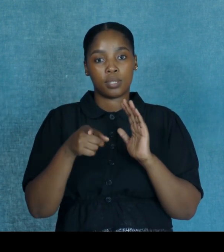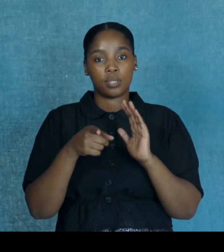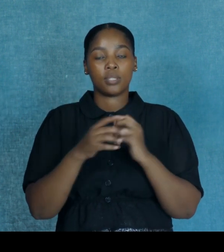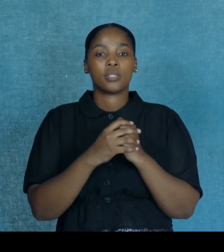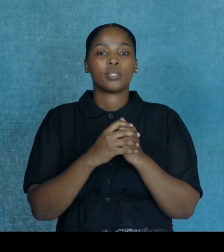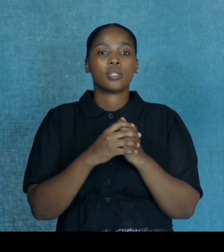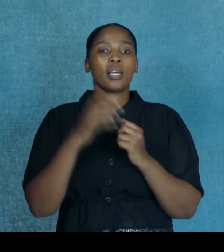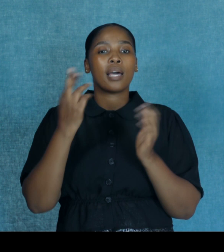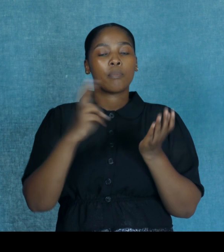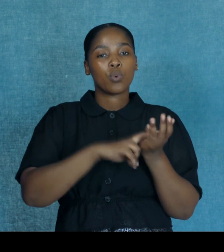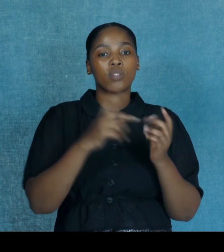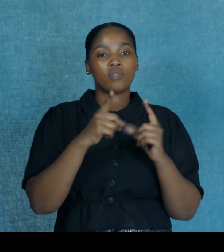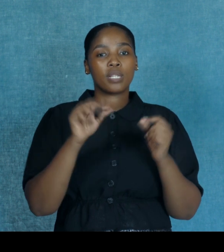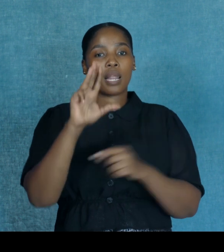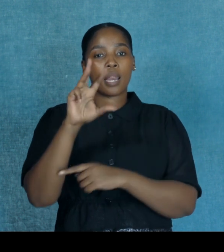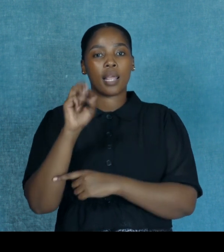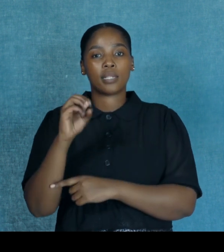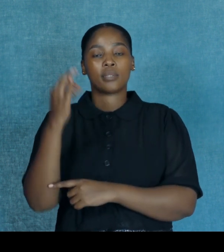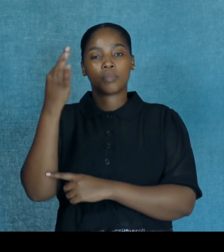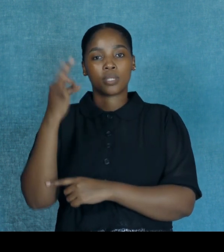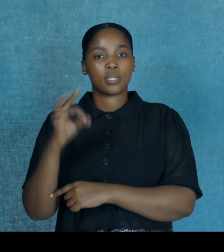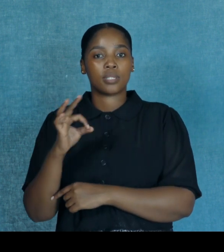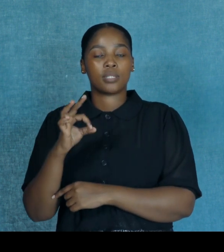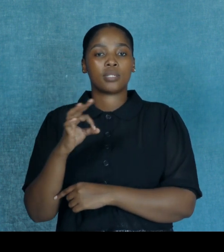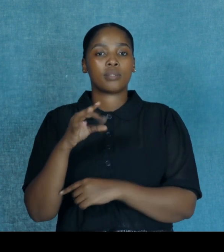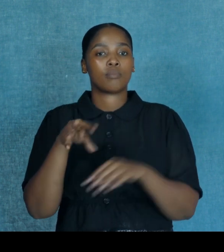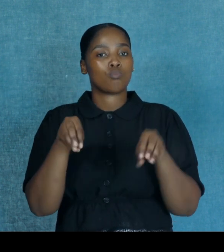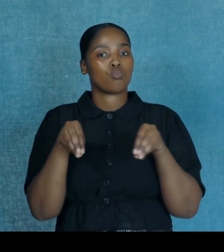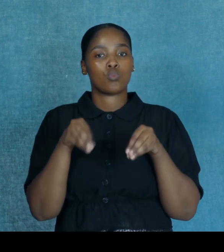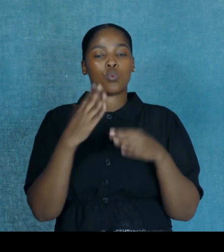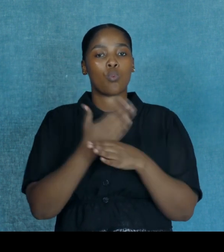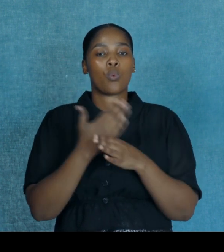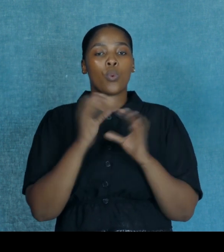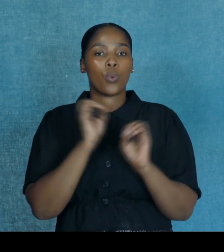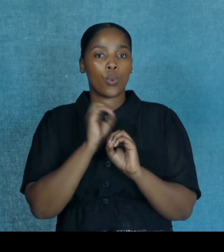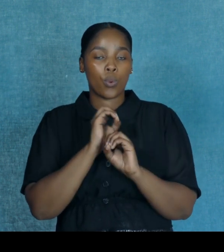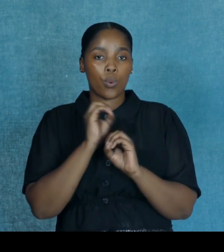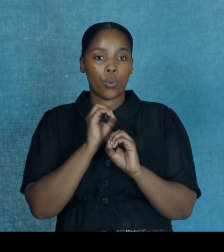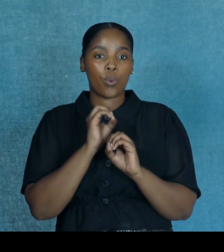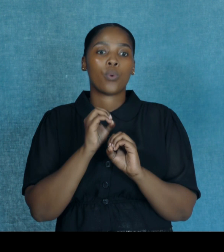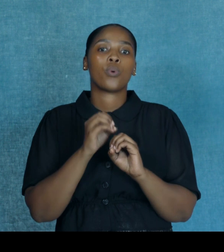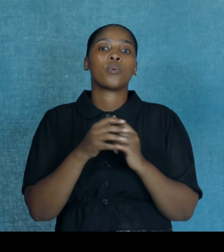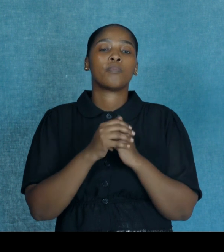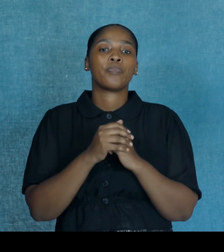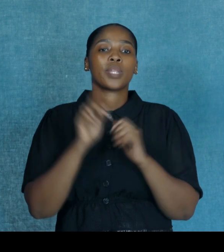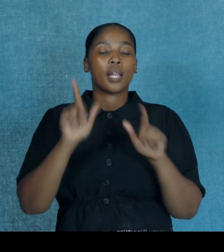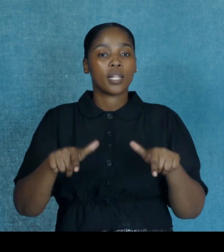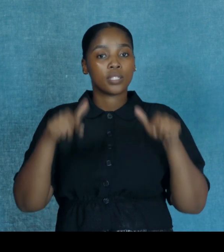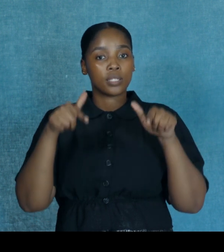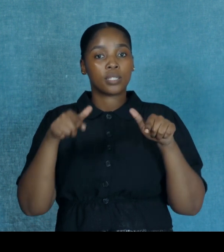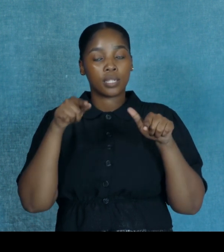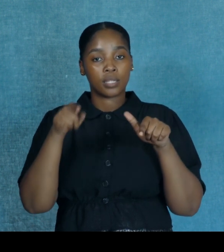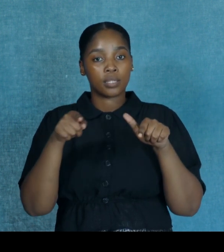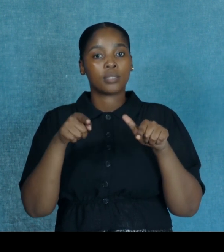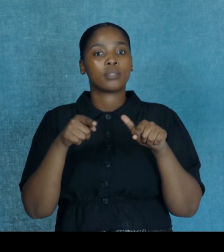reported 90% unemployment rate. Despite positive legislature amendments, both public and